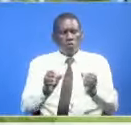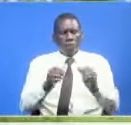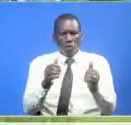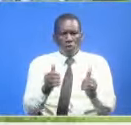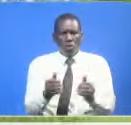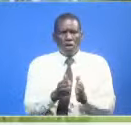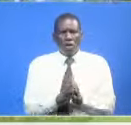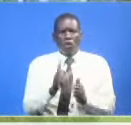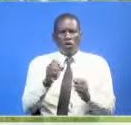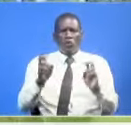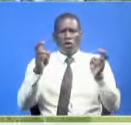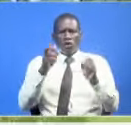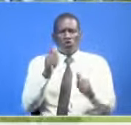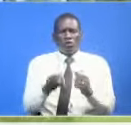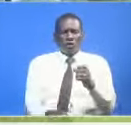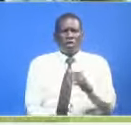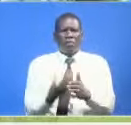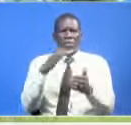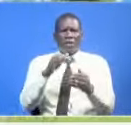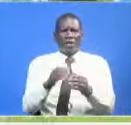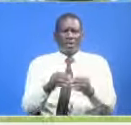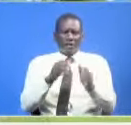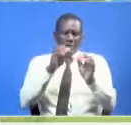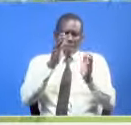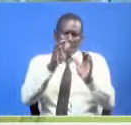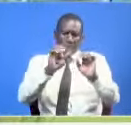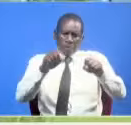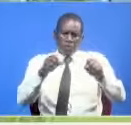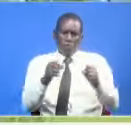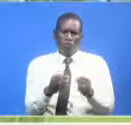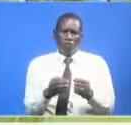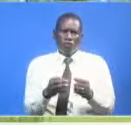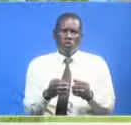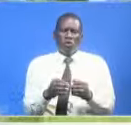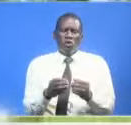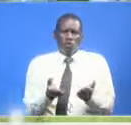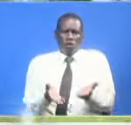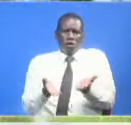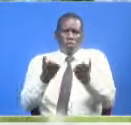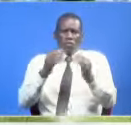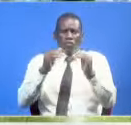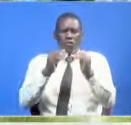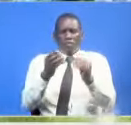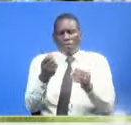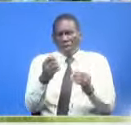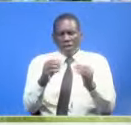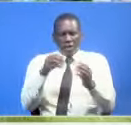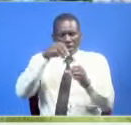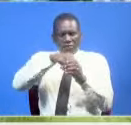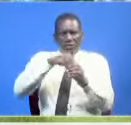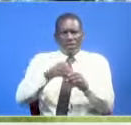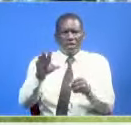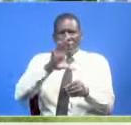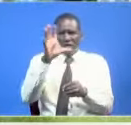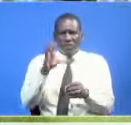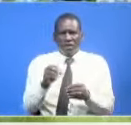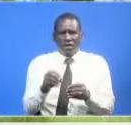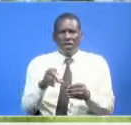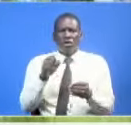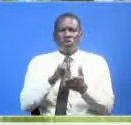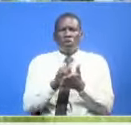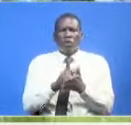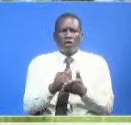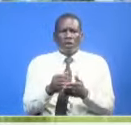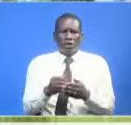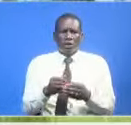one of the issues which emerged is the intention by IFC to scale up its equity investment in the continent to be able to crowd